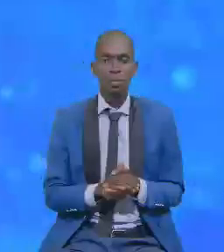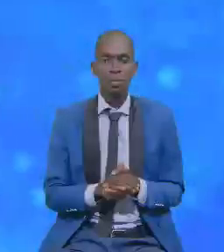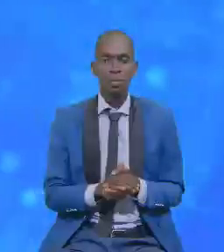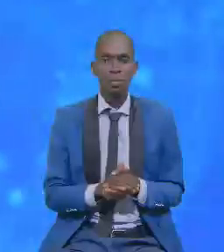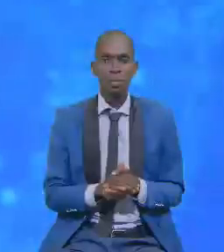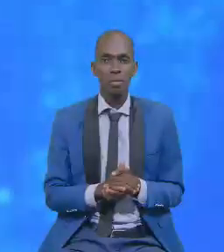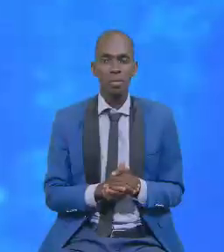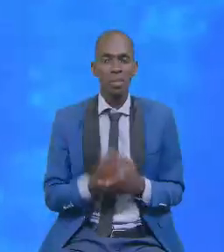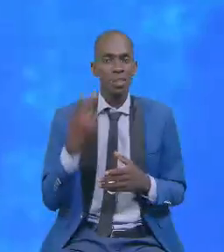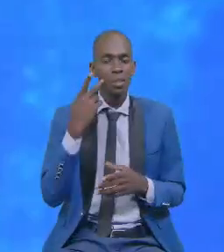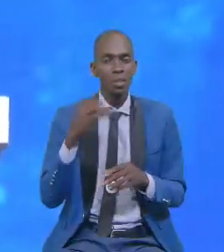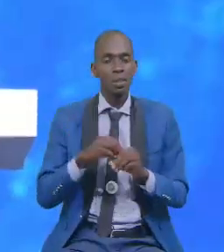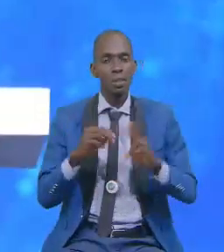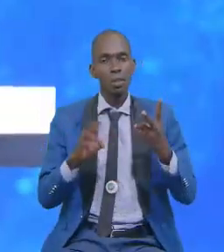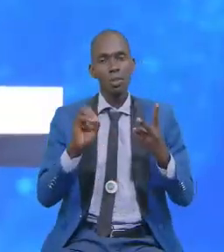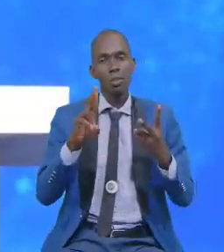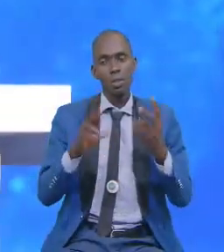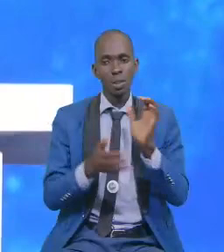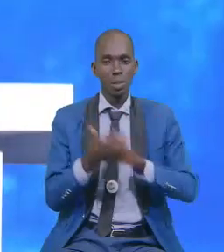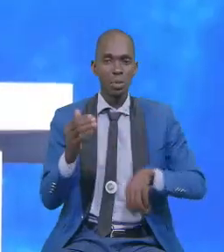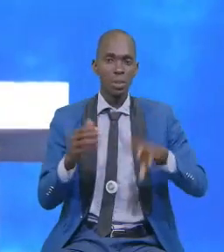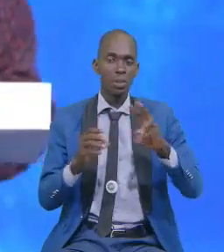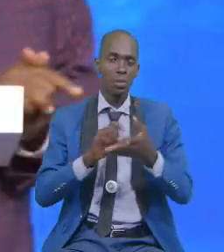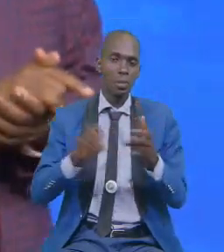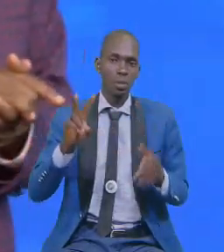Look at 2 Corinthians chapter 6, verse 2.